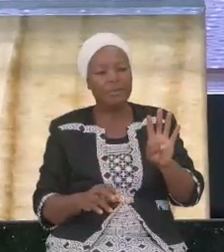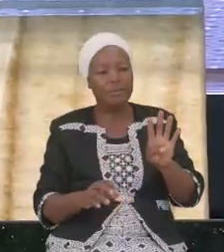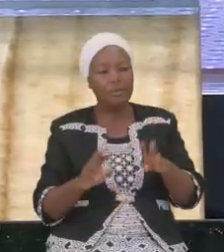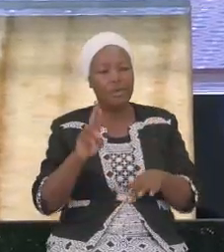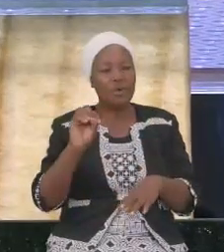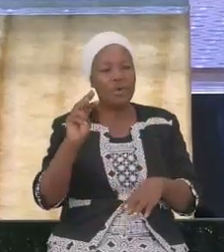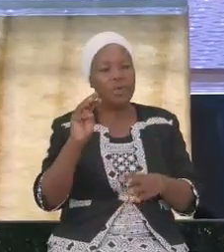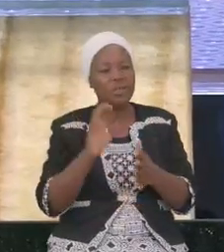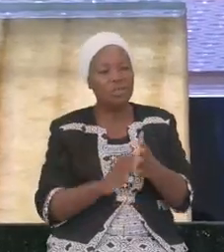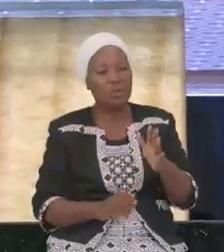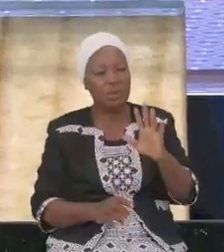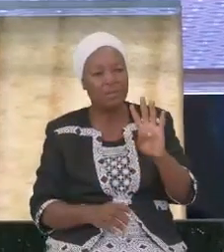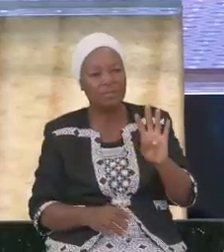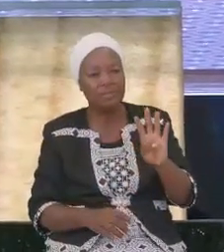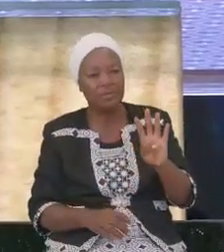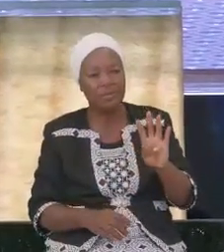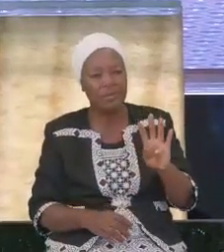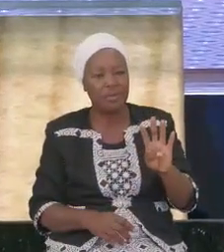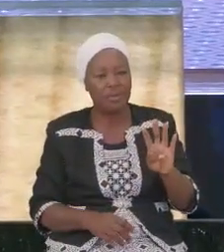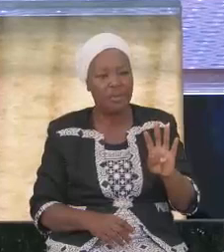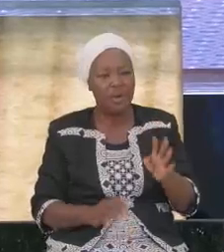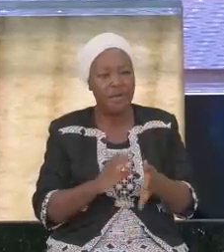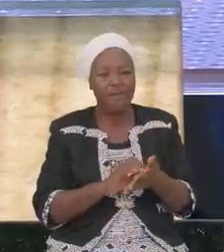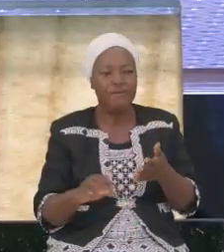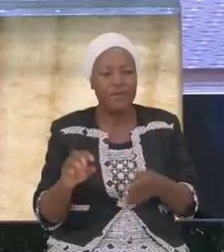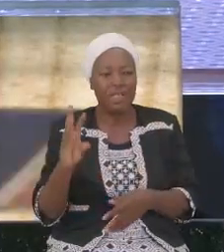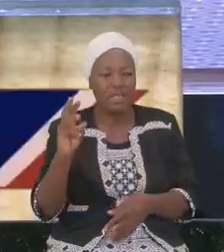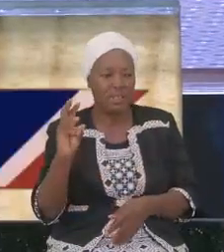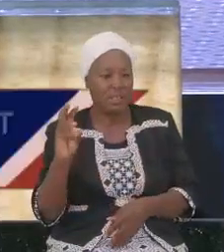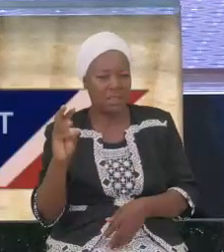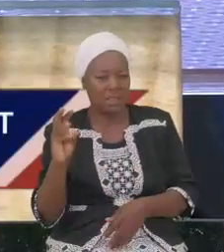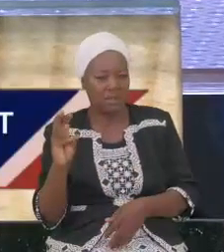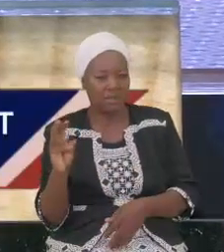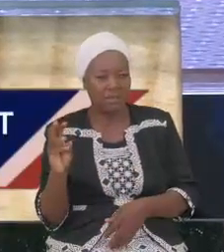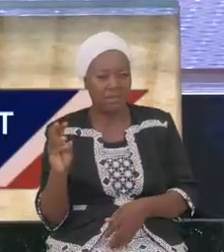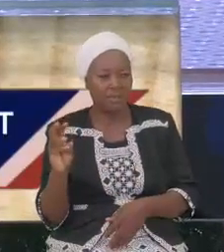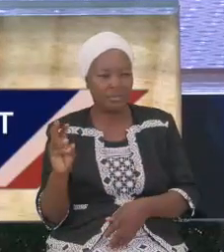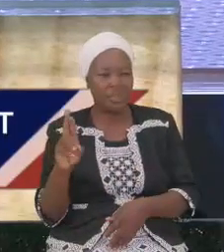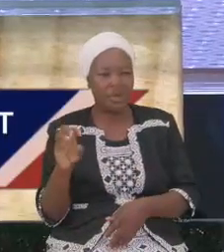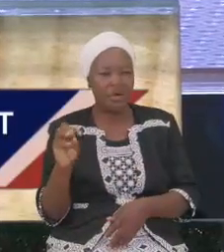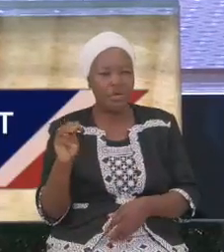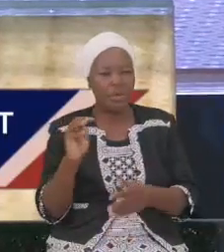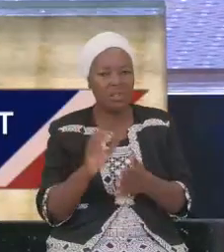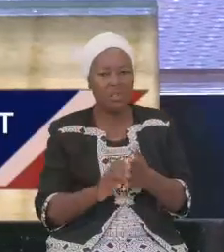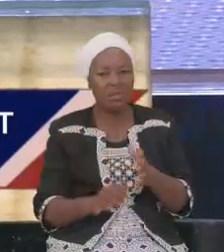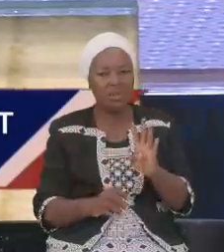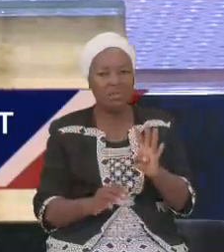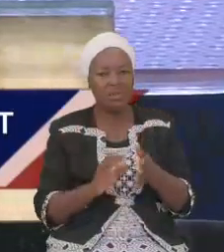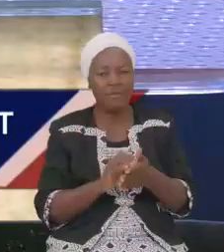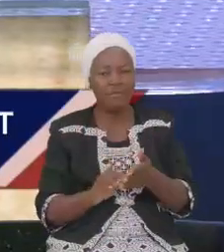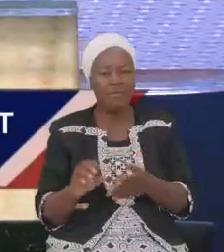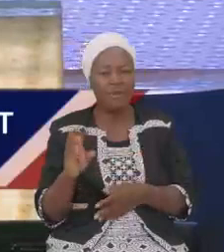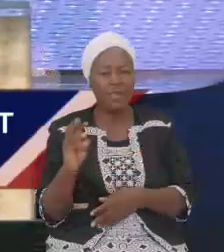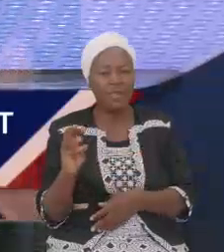looking at verse 16. Romans chapter 4, we're looking at verse 16. In